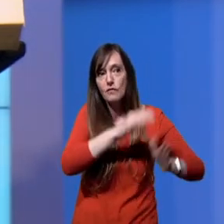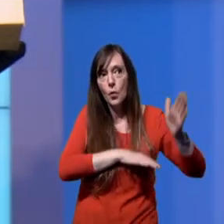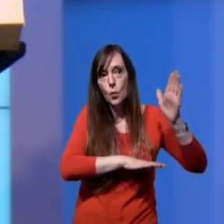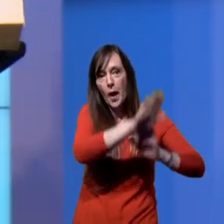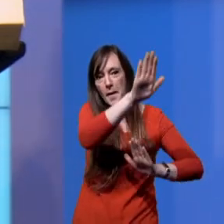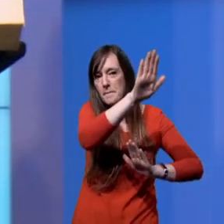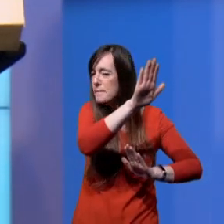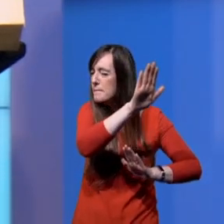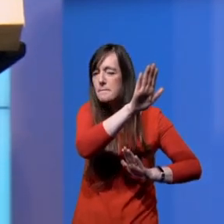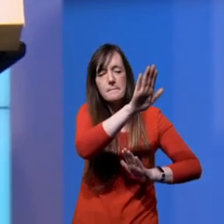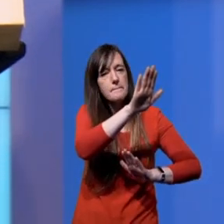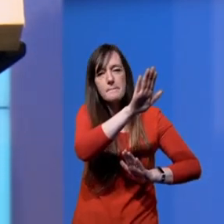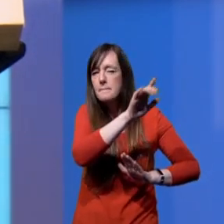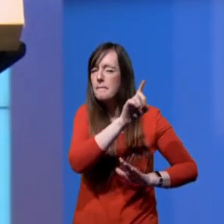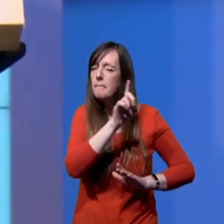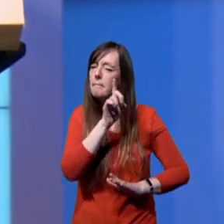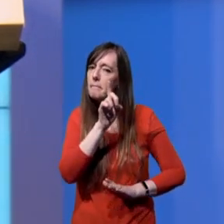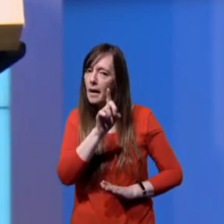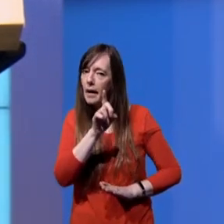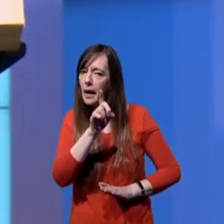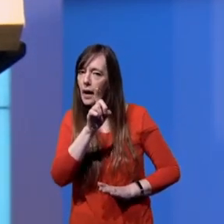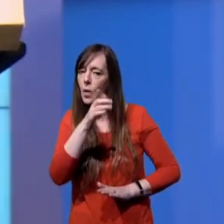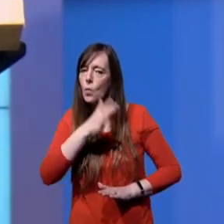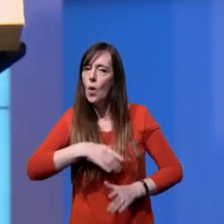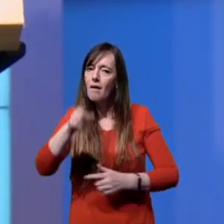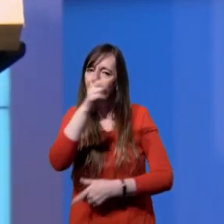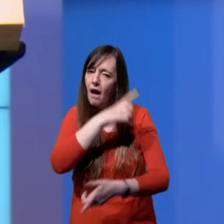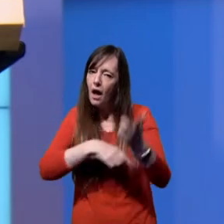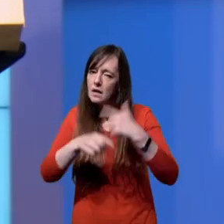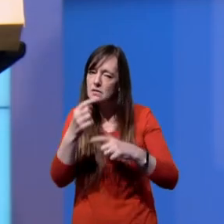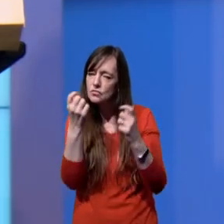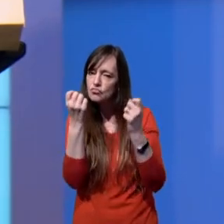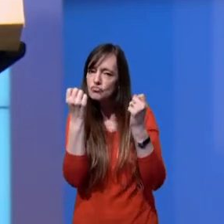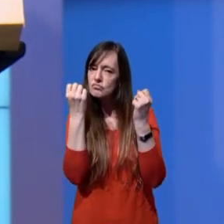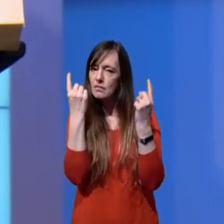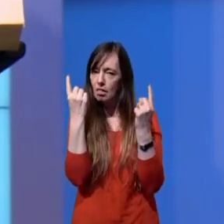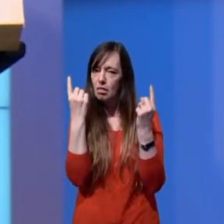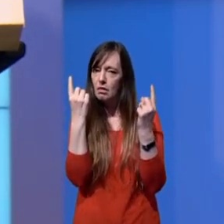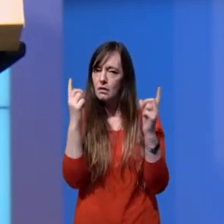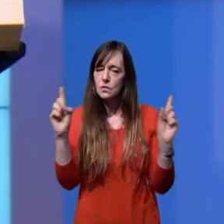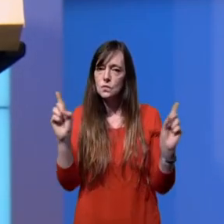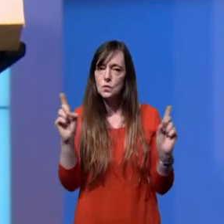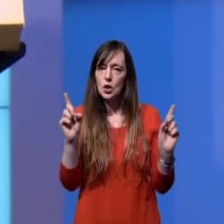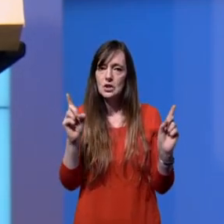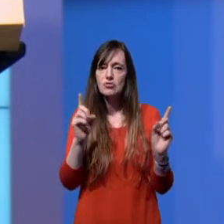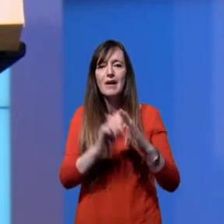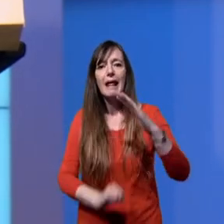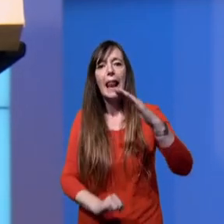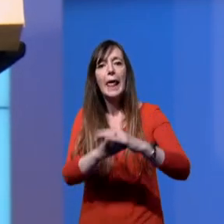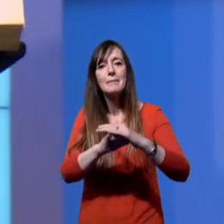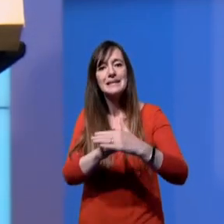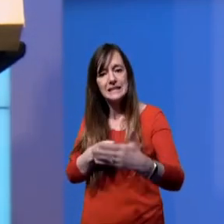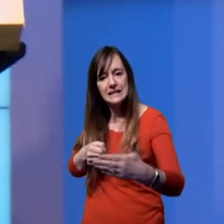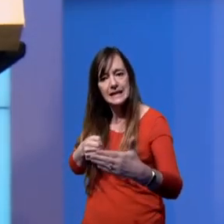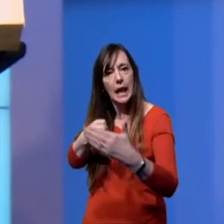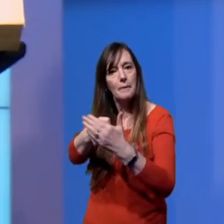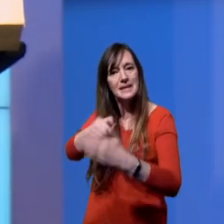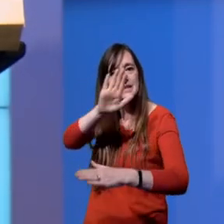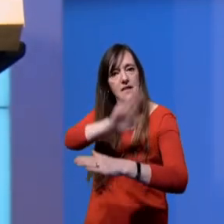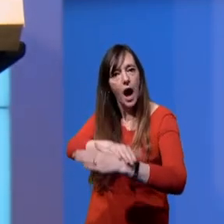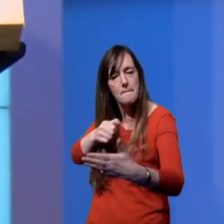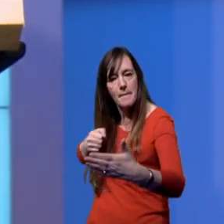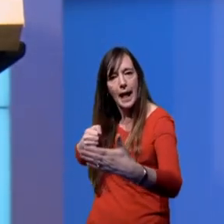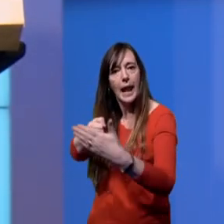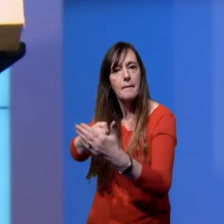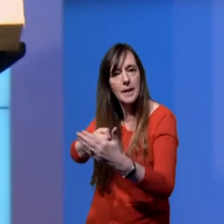term. But the big thing I want us to see here about persecution, about suffering, is that it is limited. Do you see it says that they